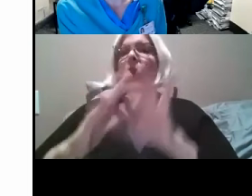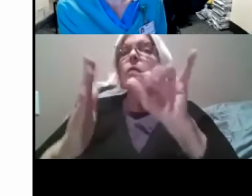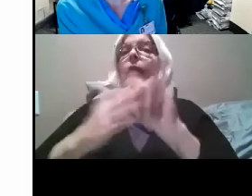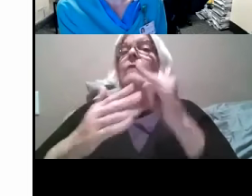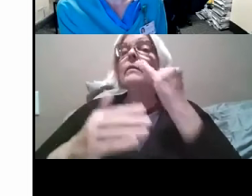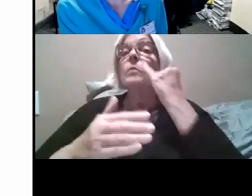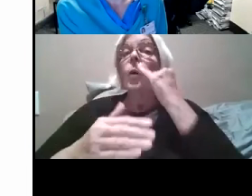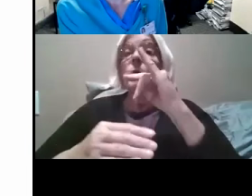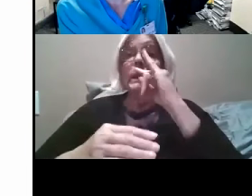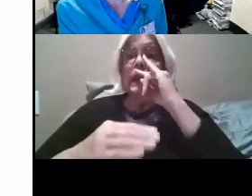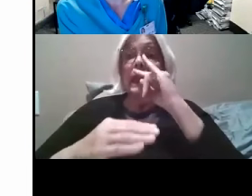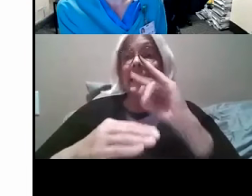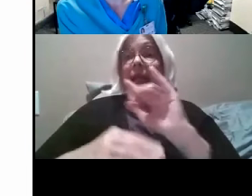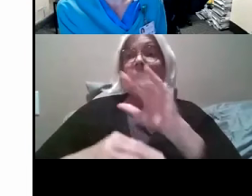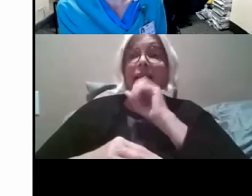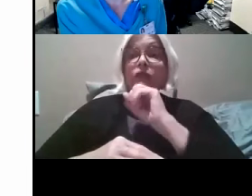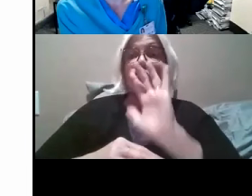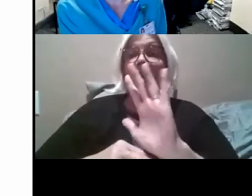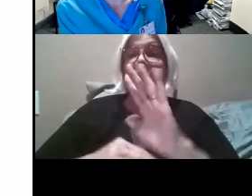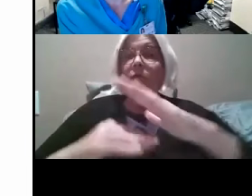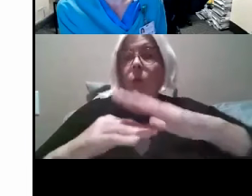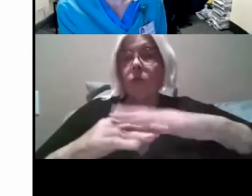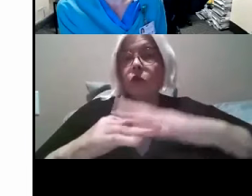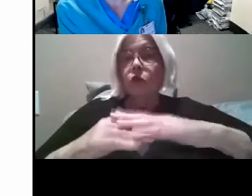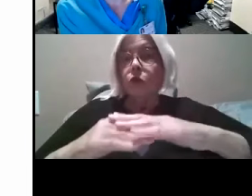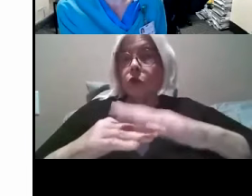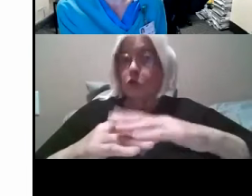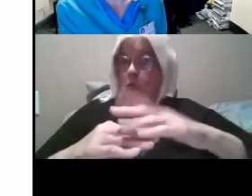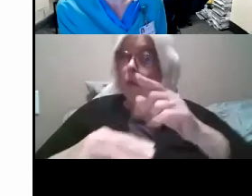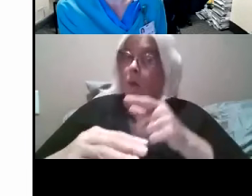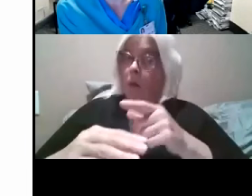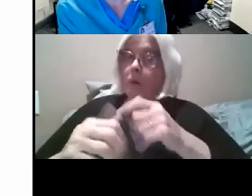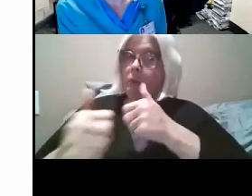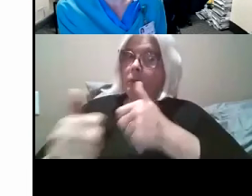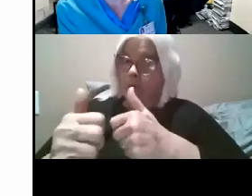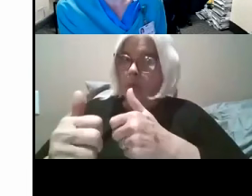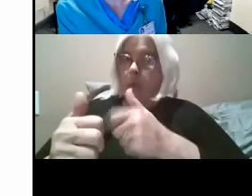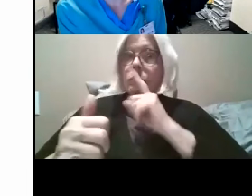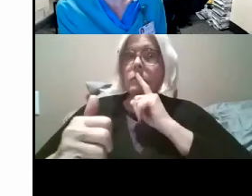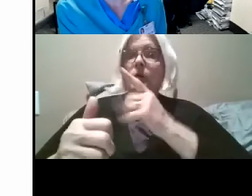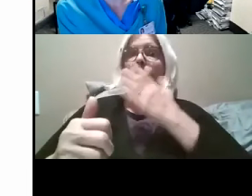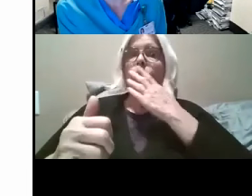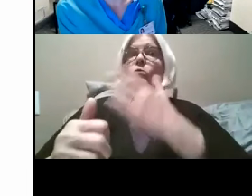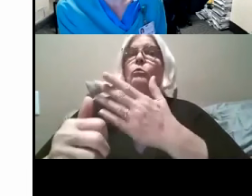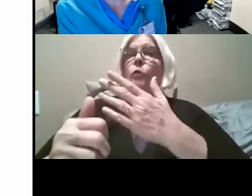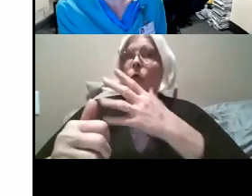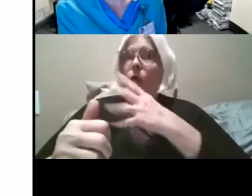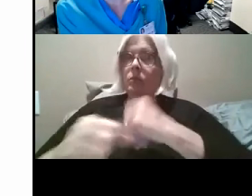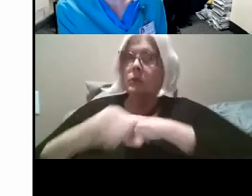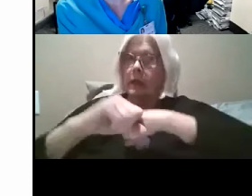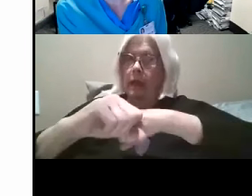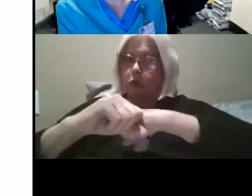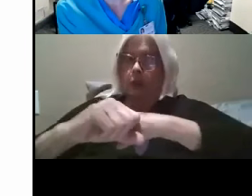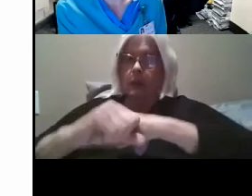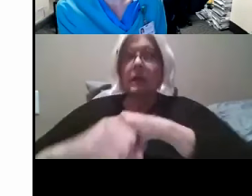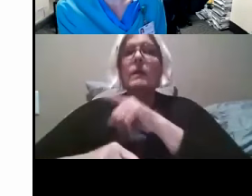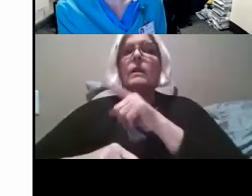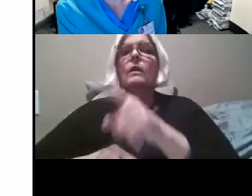of vaccination studies, or of any medical study, is what's called a randomized placebo, like double-blind